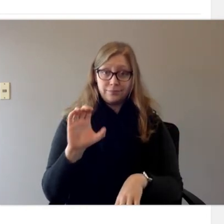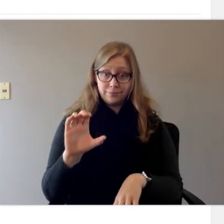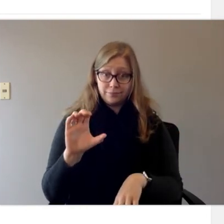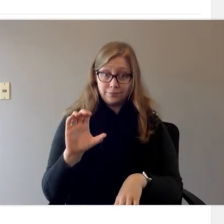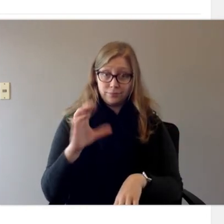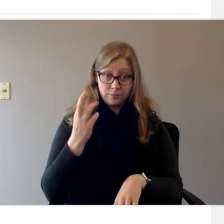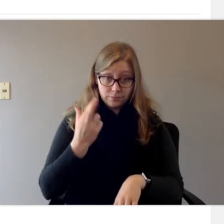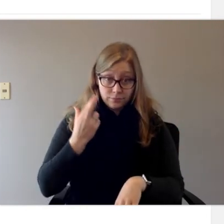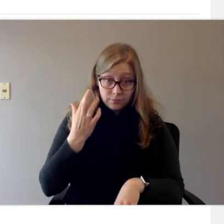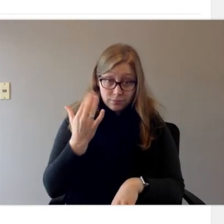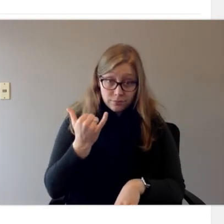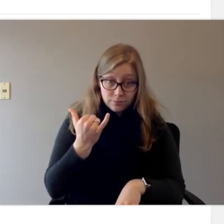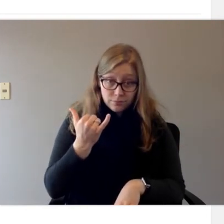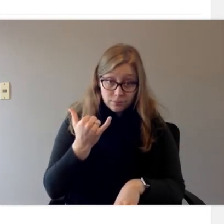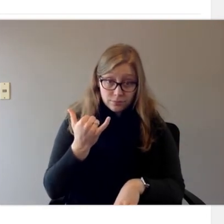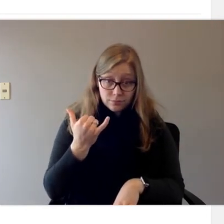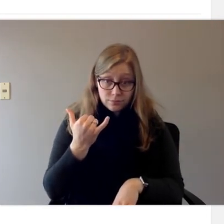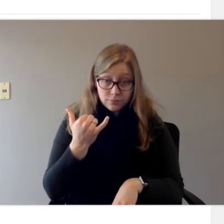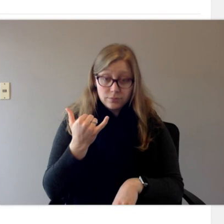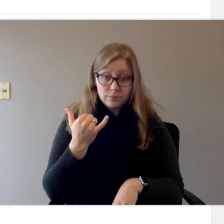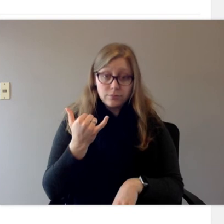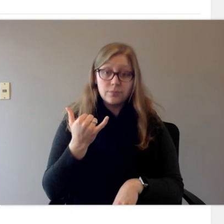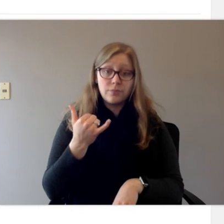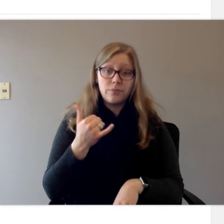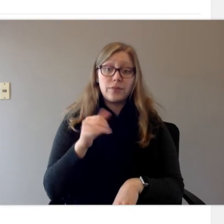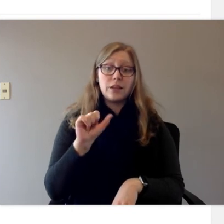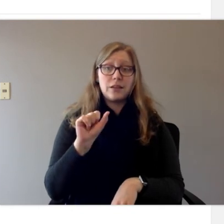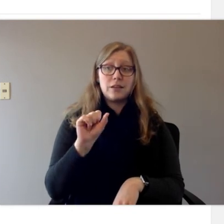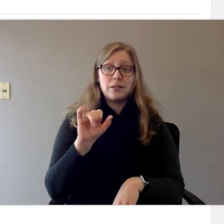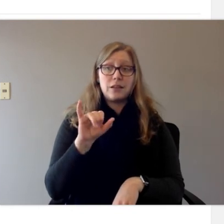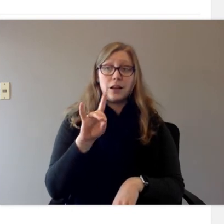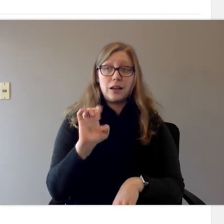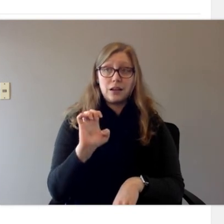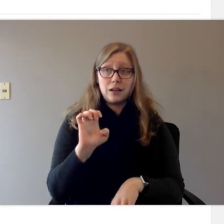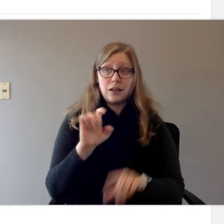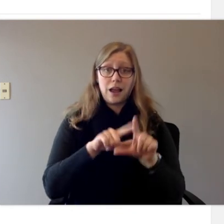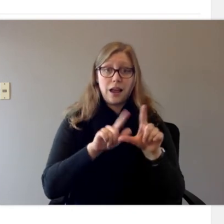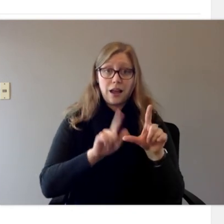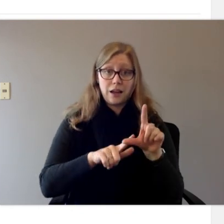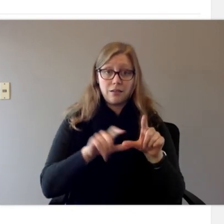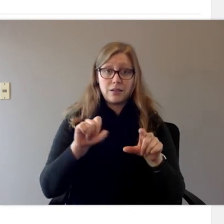And why? What's the reason? The reason is side angle side theorem.